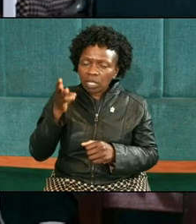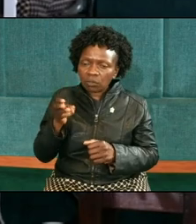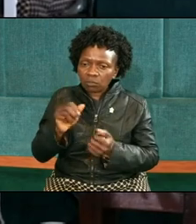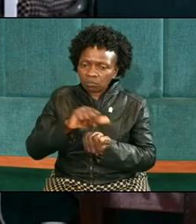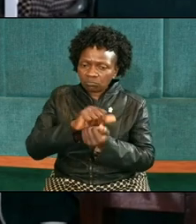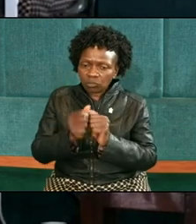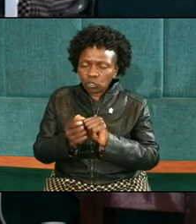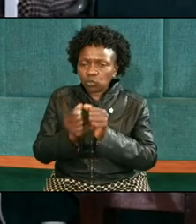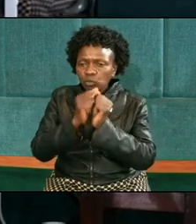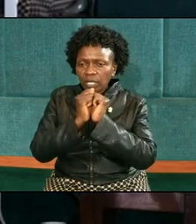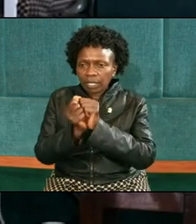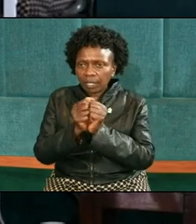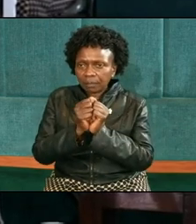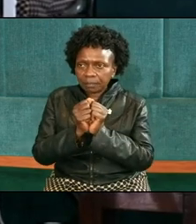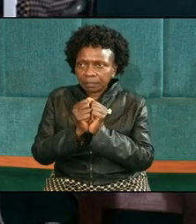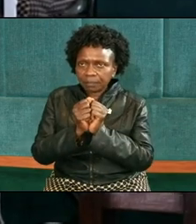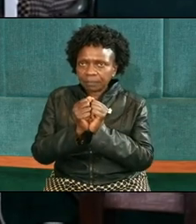her."